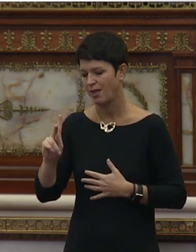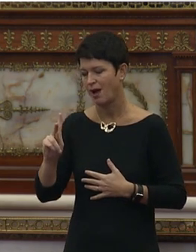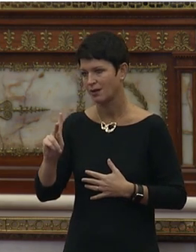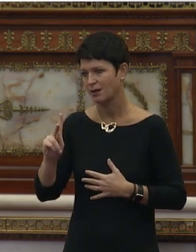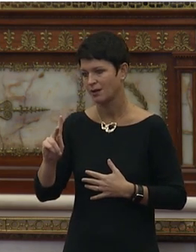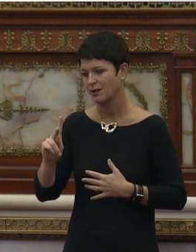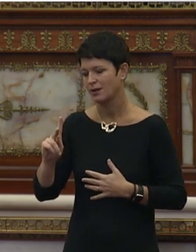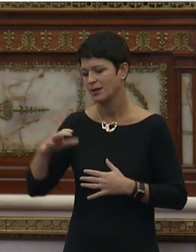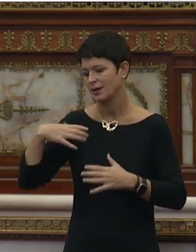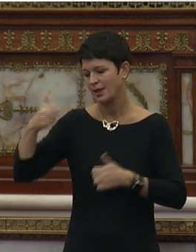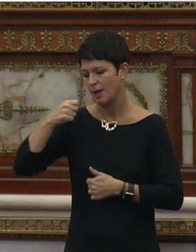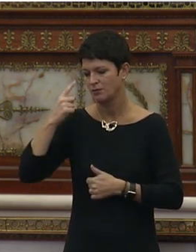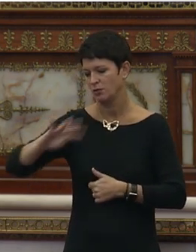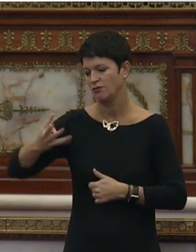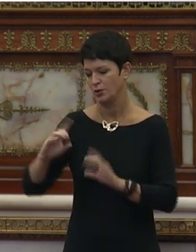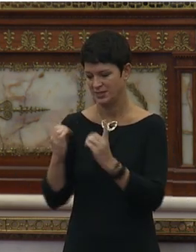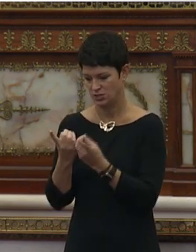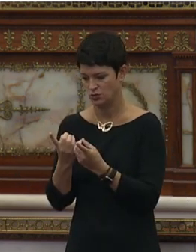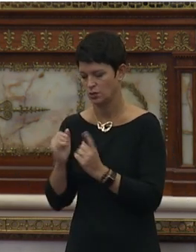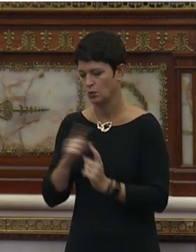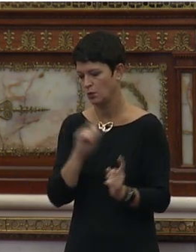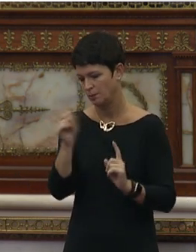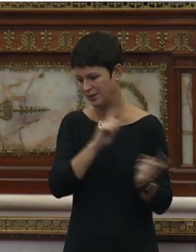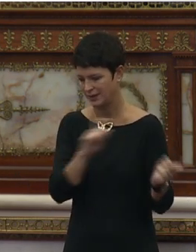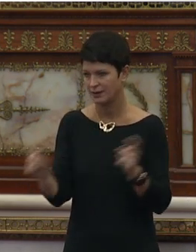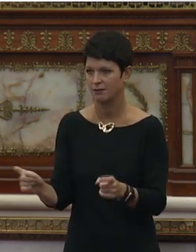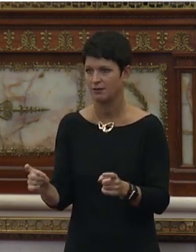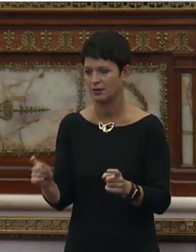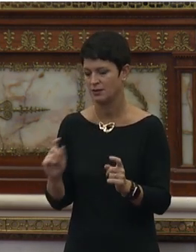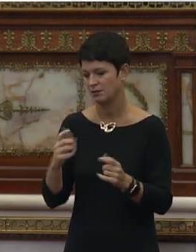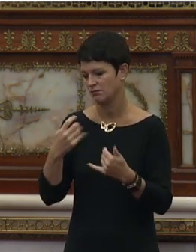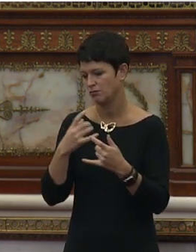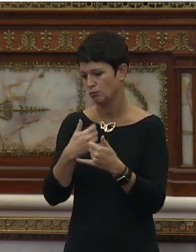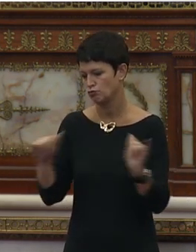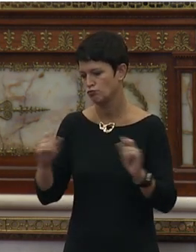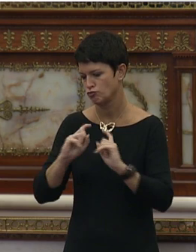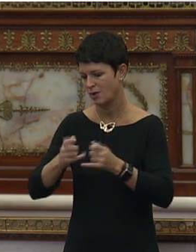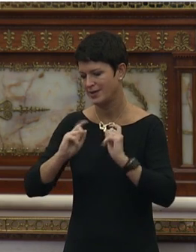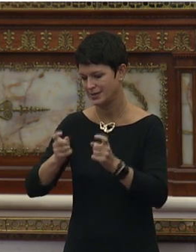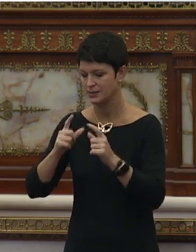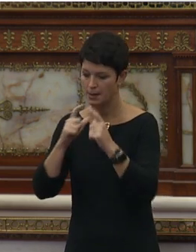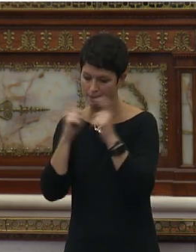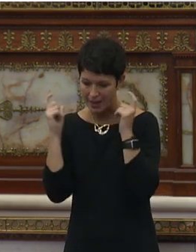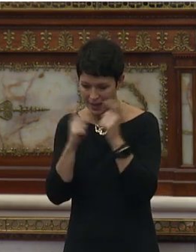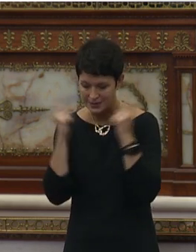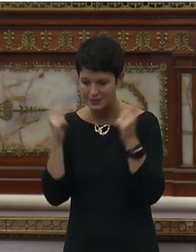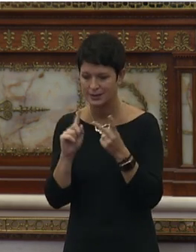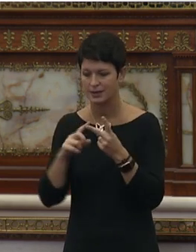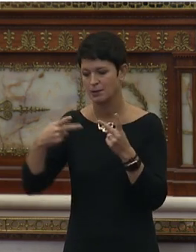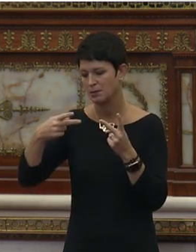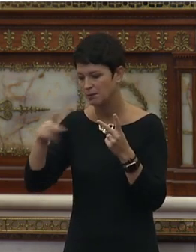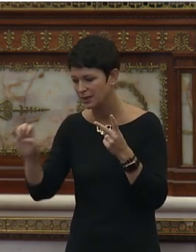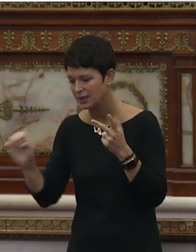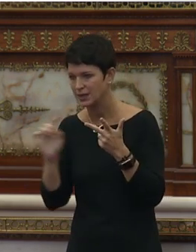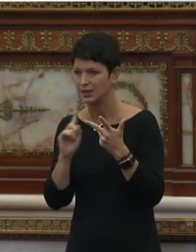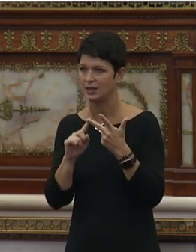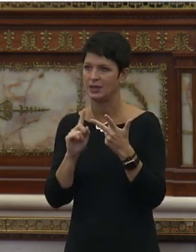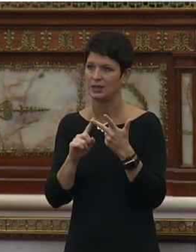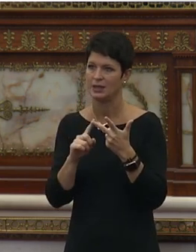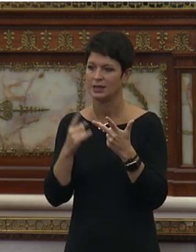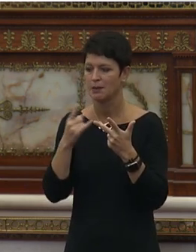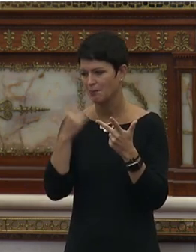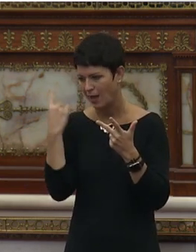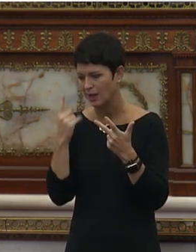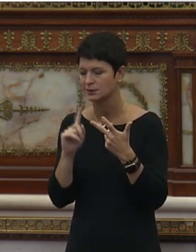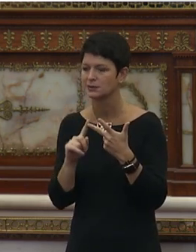the 4th District, we'll be giving giveaways. We have masks, PPEs. We have what I